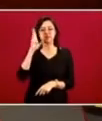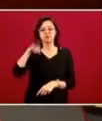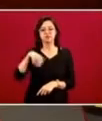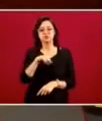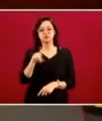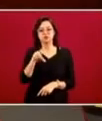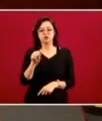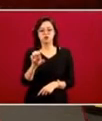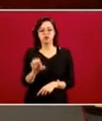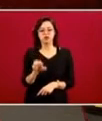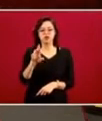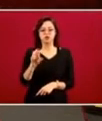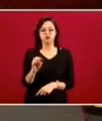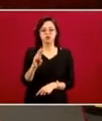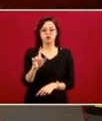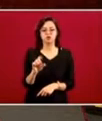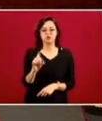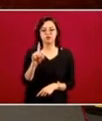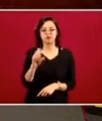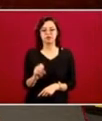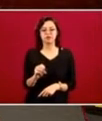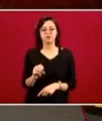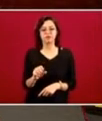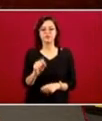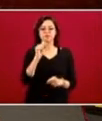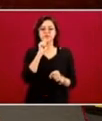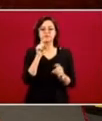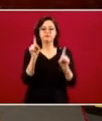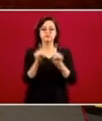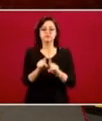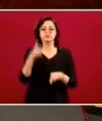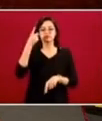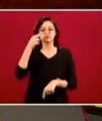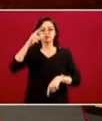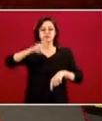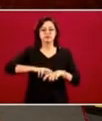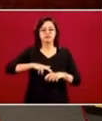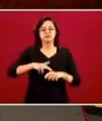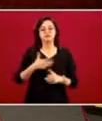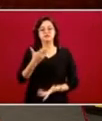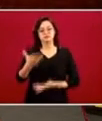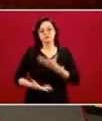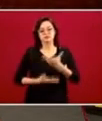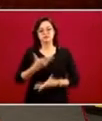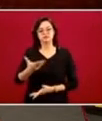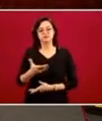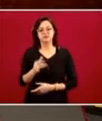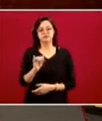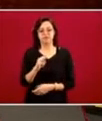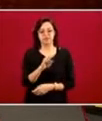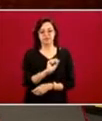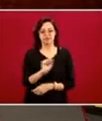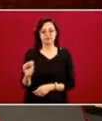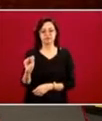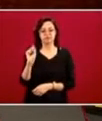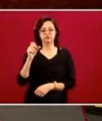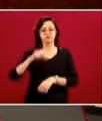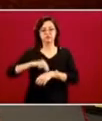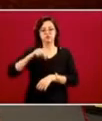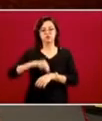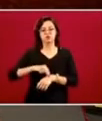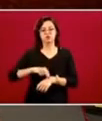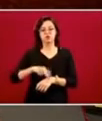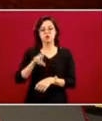Zoe Robledo Aburto. También el director de prestaciones médicas. We also have the presence of the Director